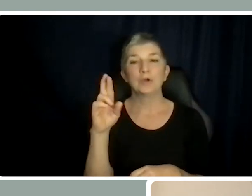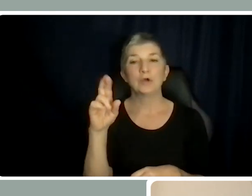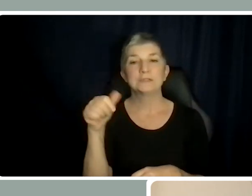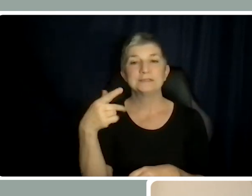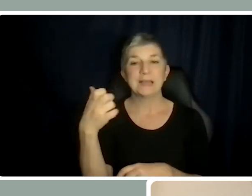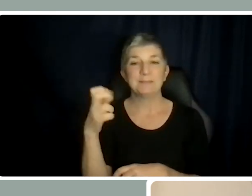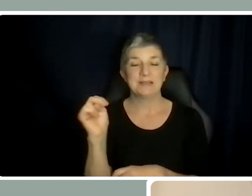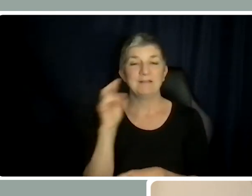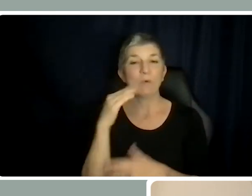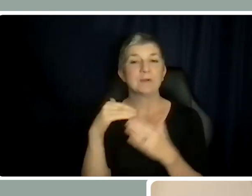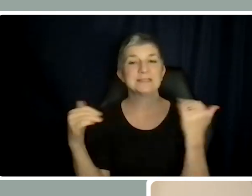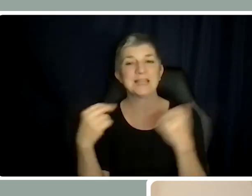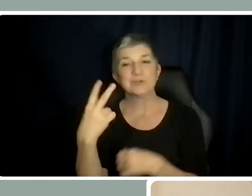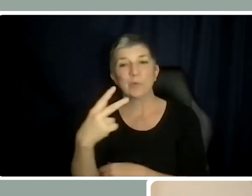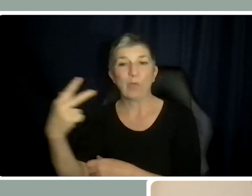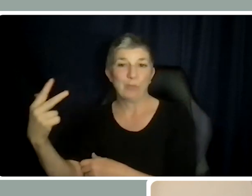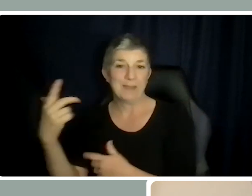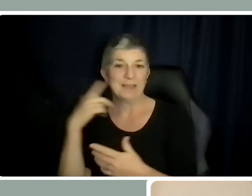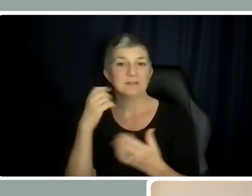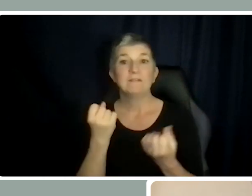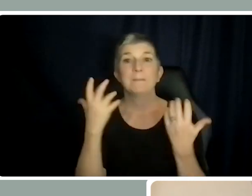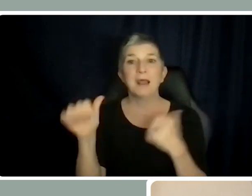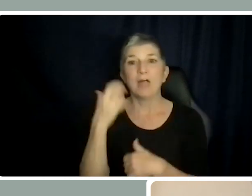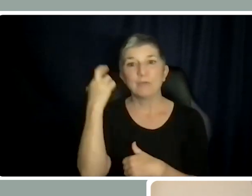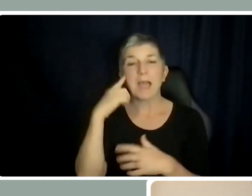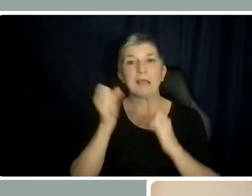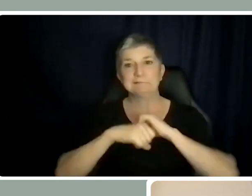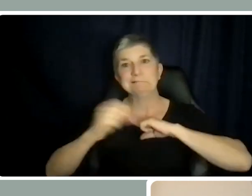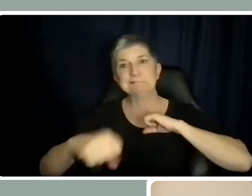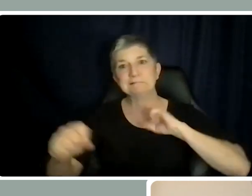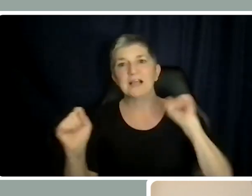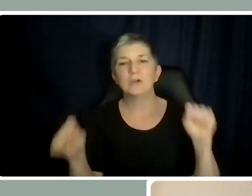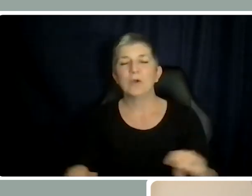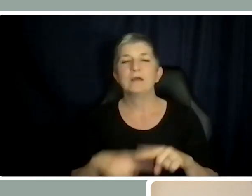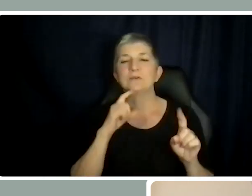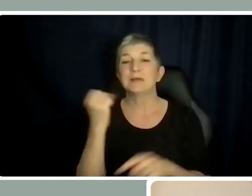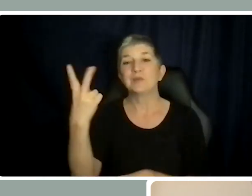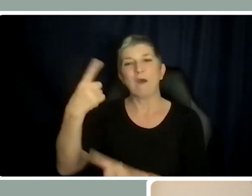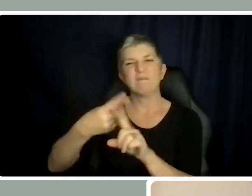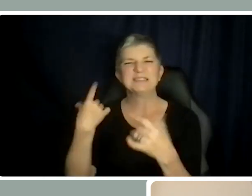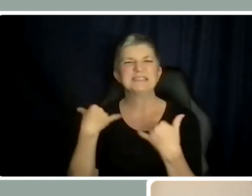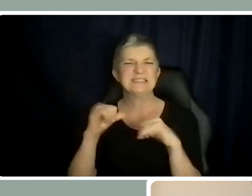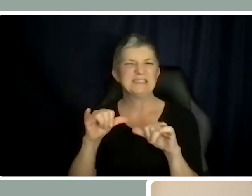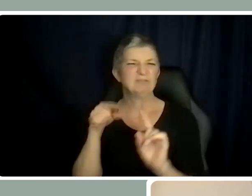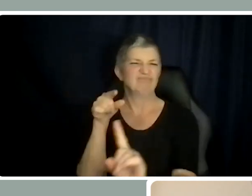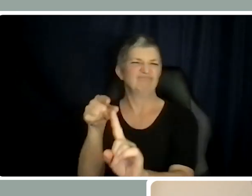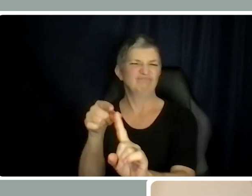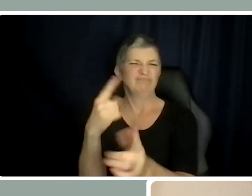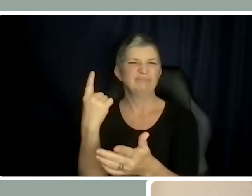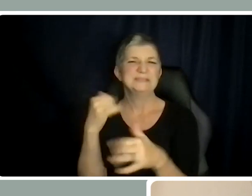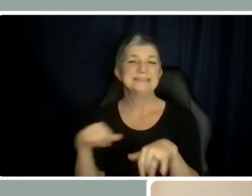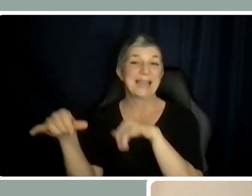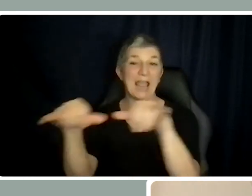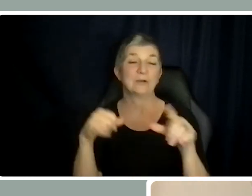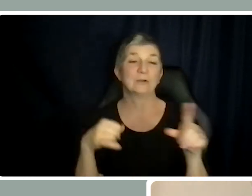3 population. So that's for many other reasons, and I could go on and on. It's 12 months is really still the standard. No, that's really